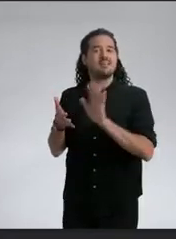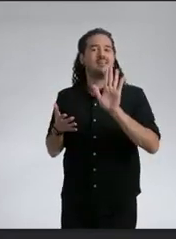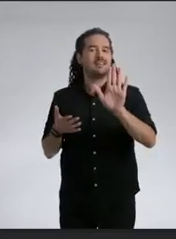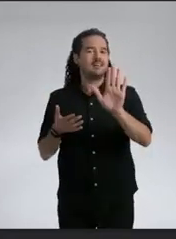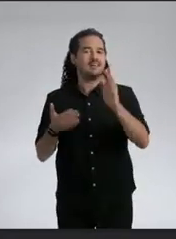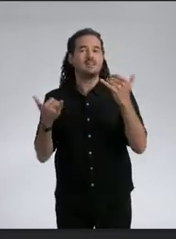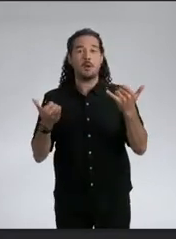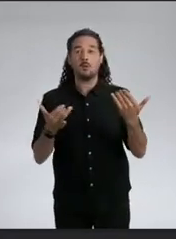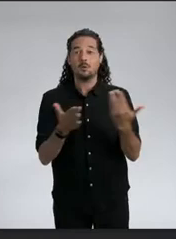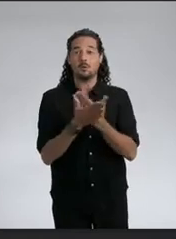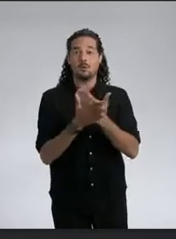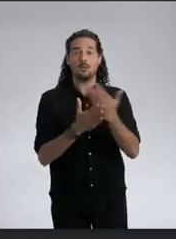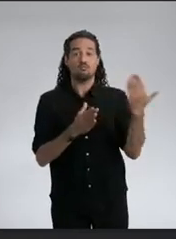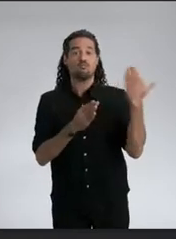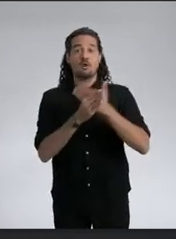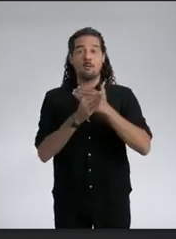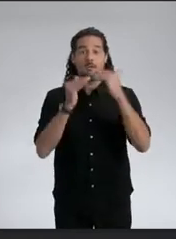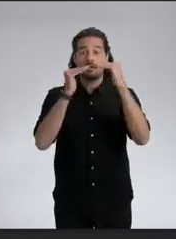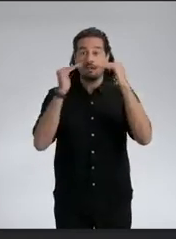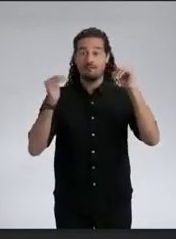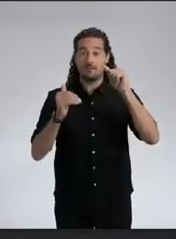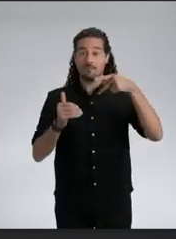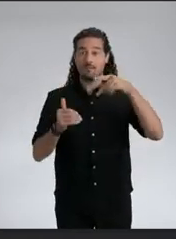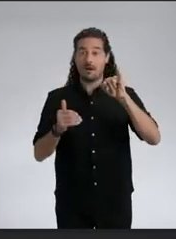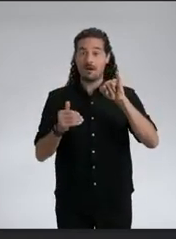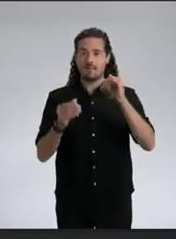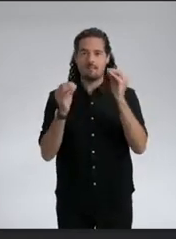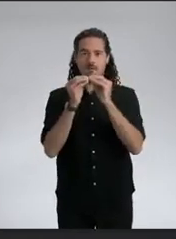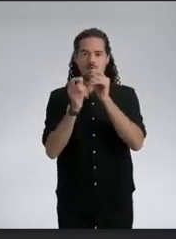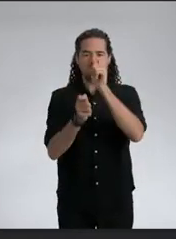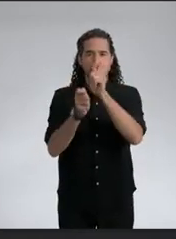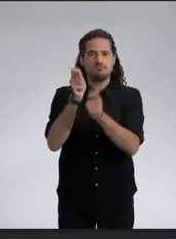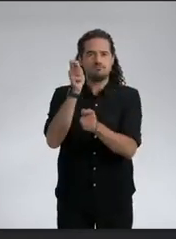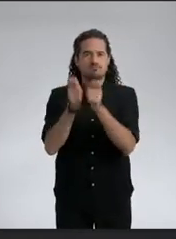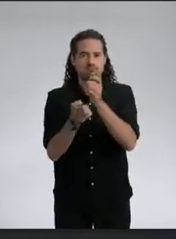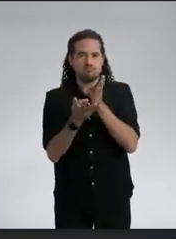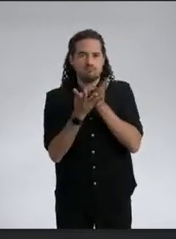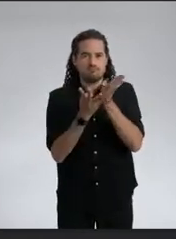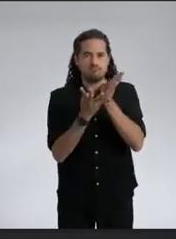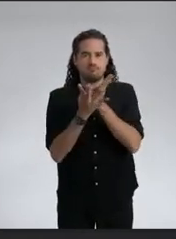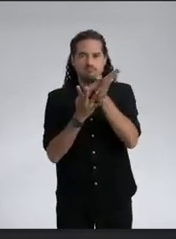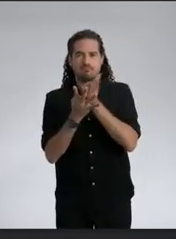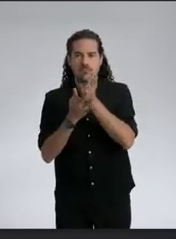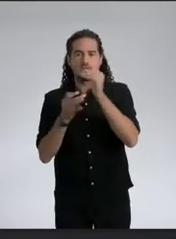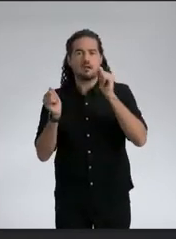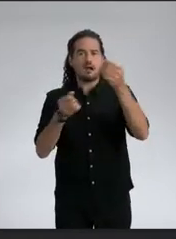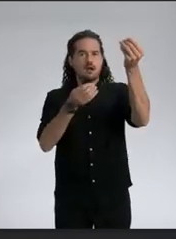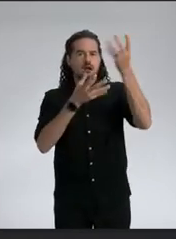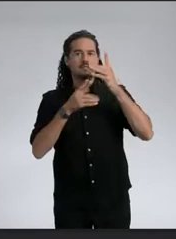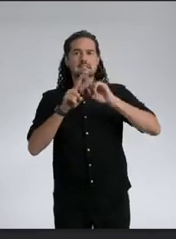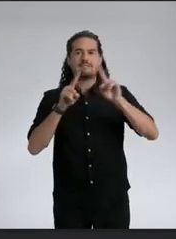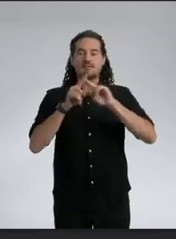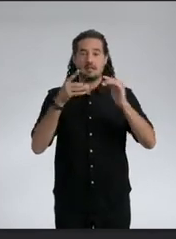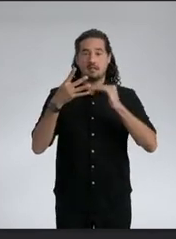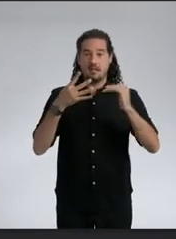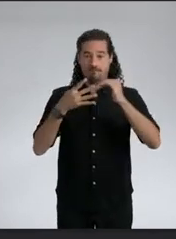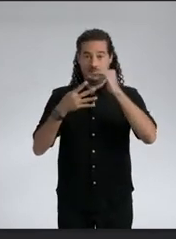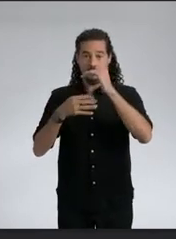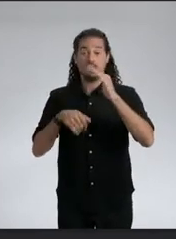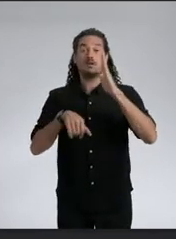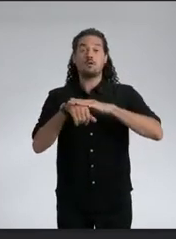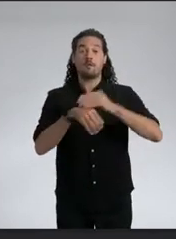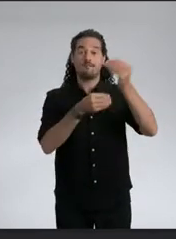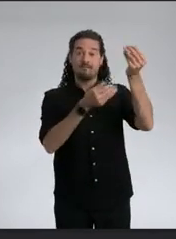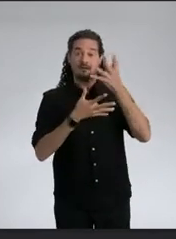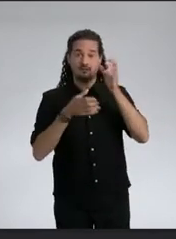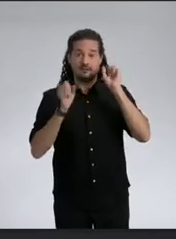level API, there are more nuanced ways for apps to convey different levels of urgency. Notifications can be assigned one